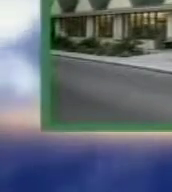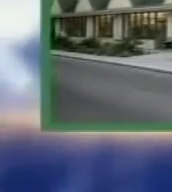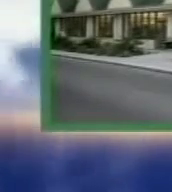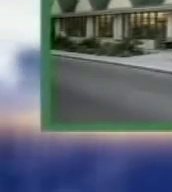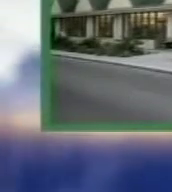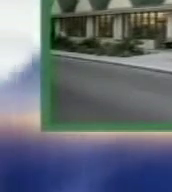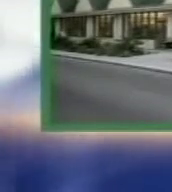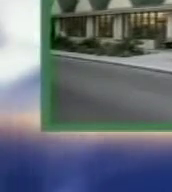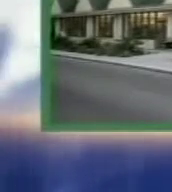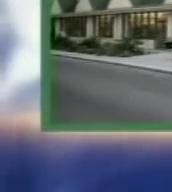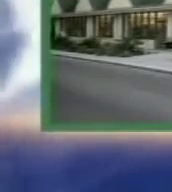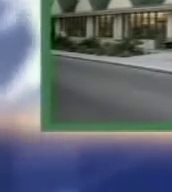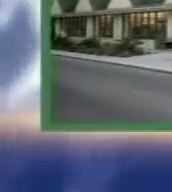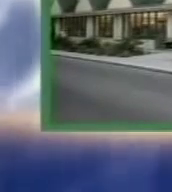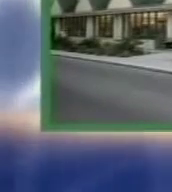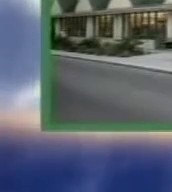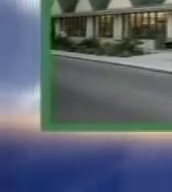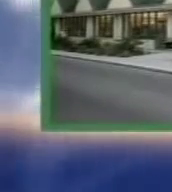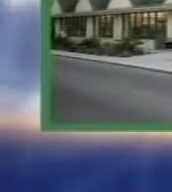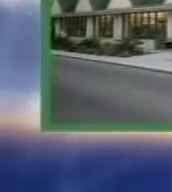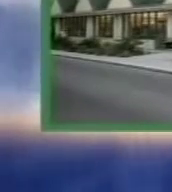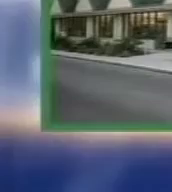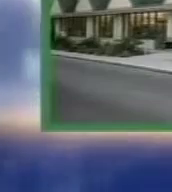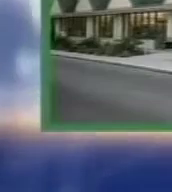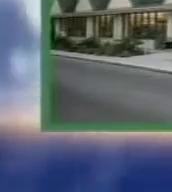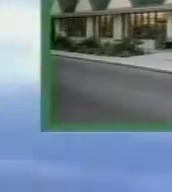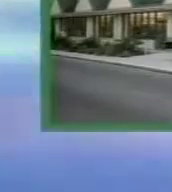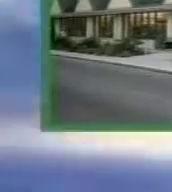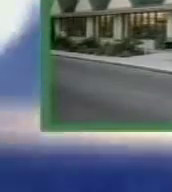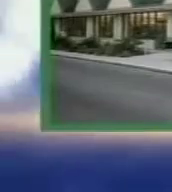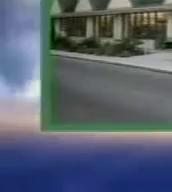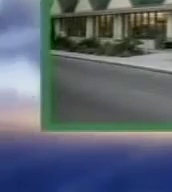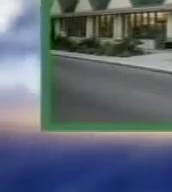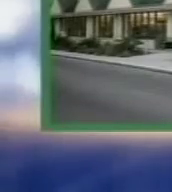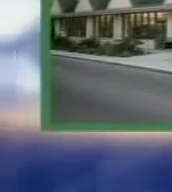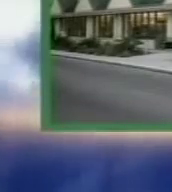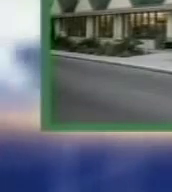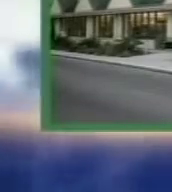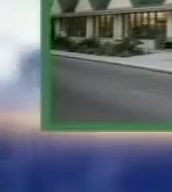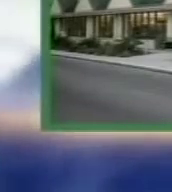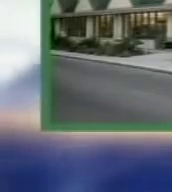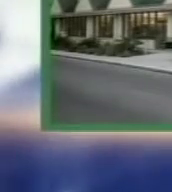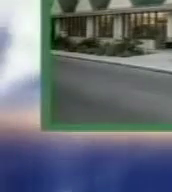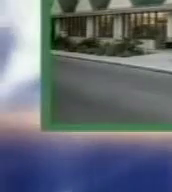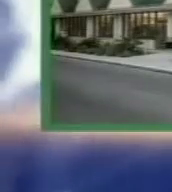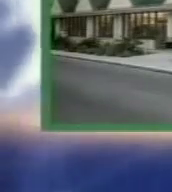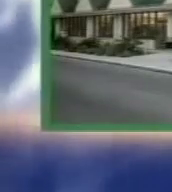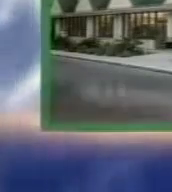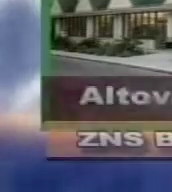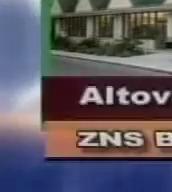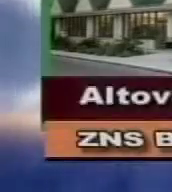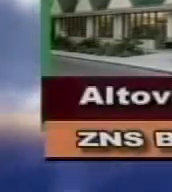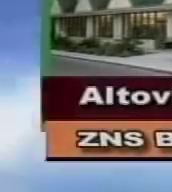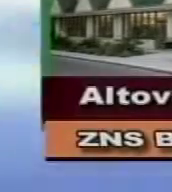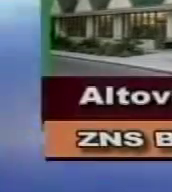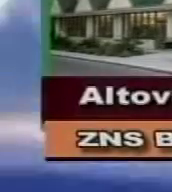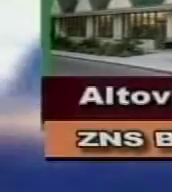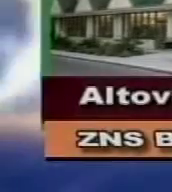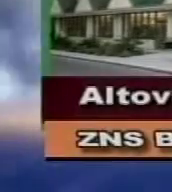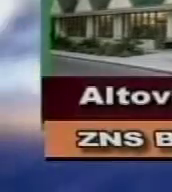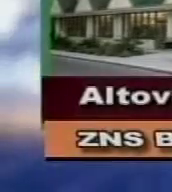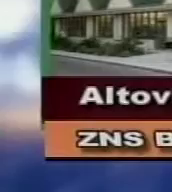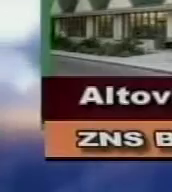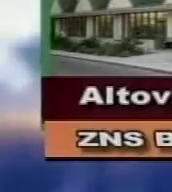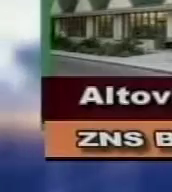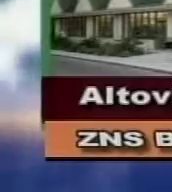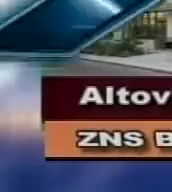men expressed their concern to the local dailies today. Minister Folks anticipates meeting with City Market's officials on Wednesday, while Mr. Roll believes